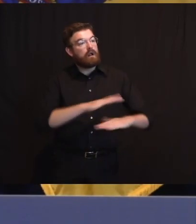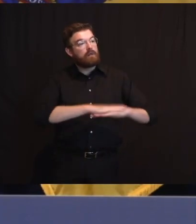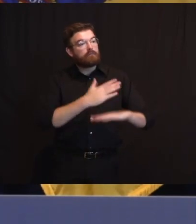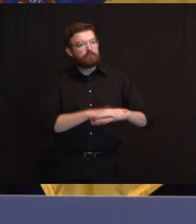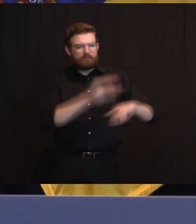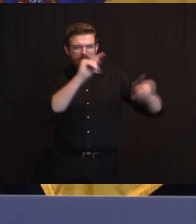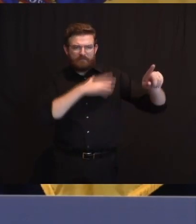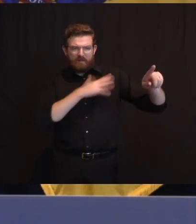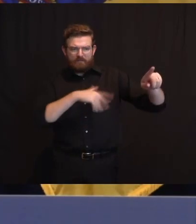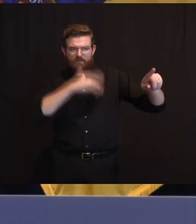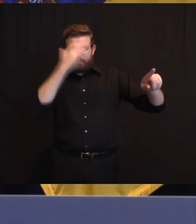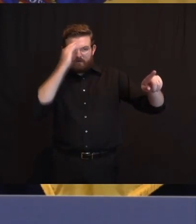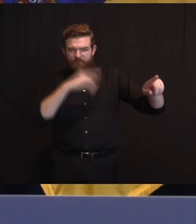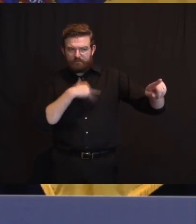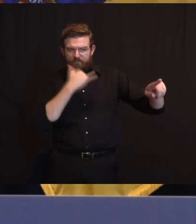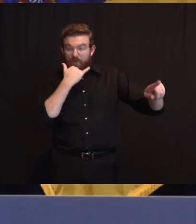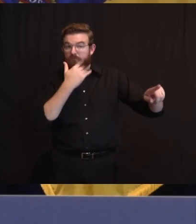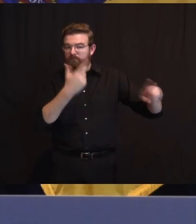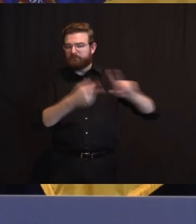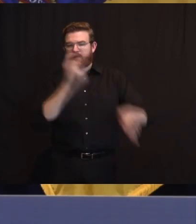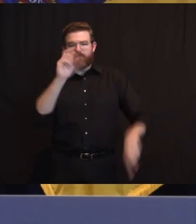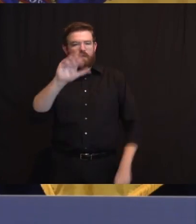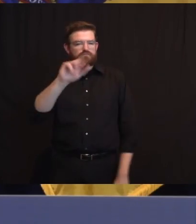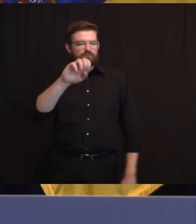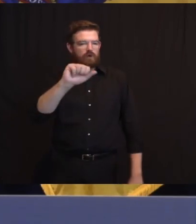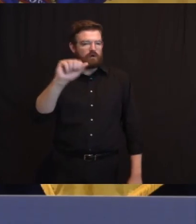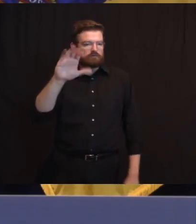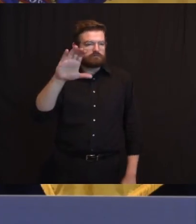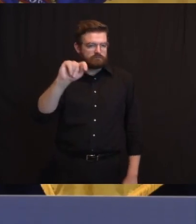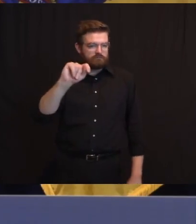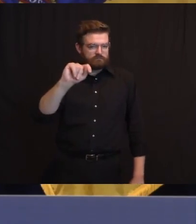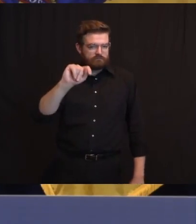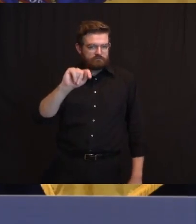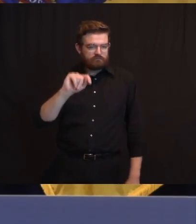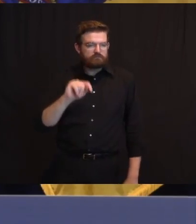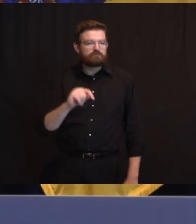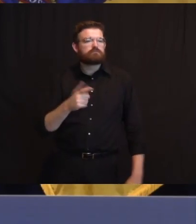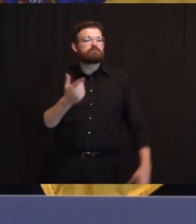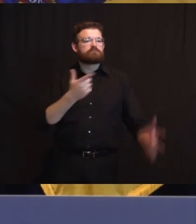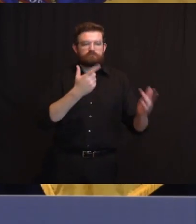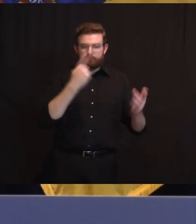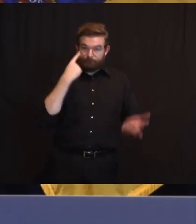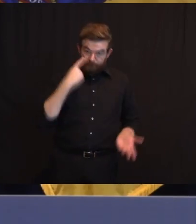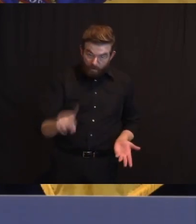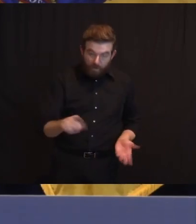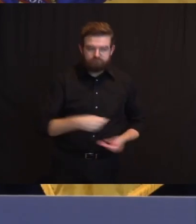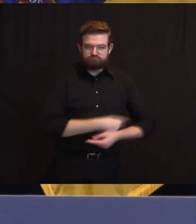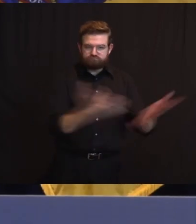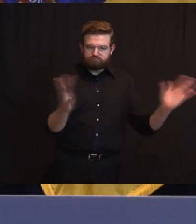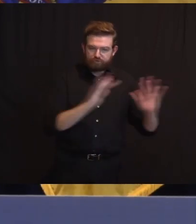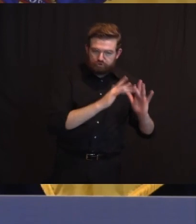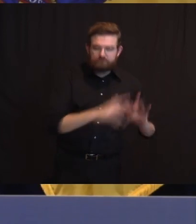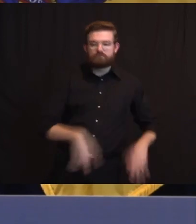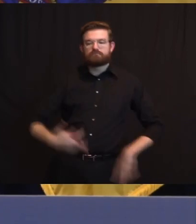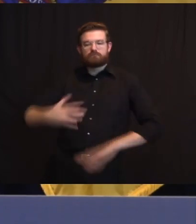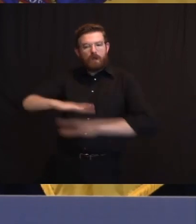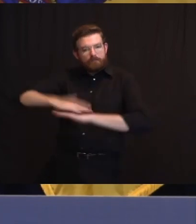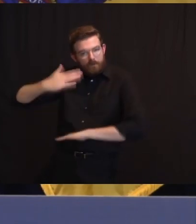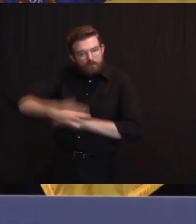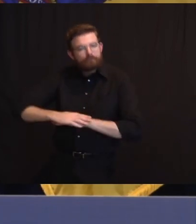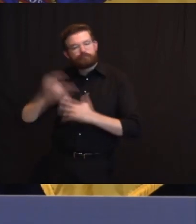money, correct? It's both the internet connectivity as well as the device money.